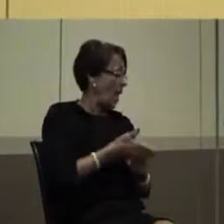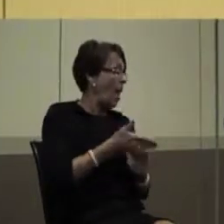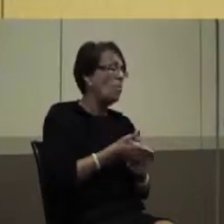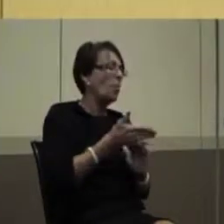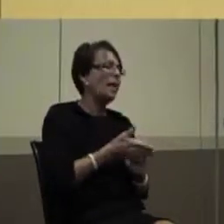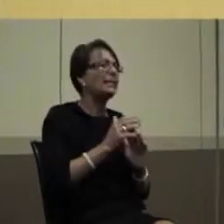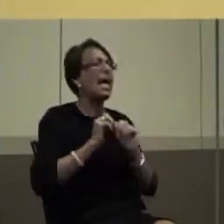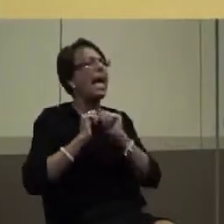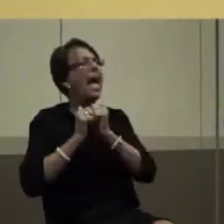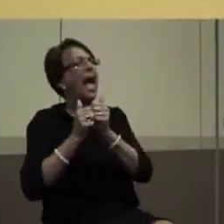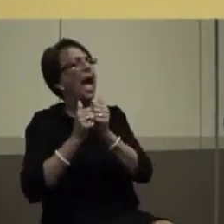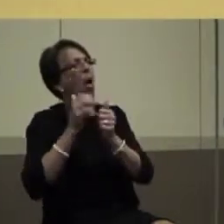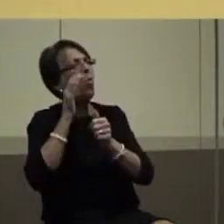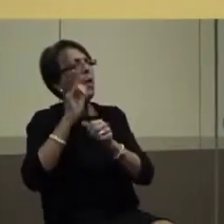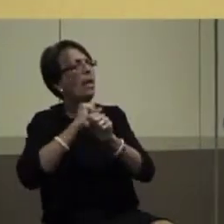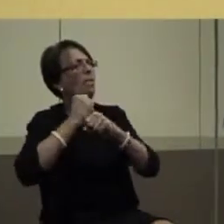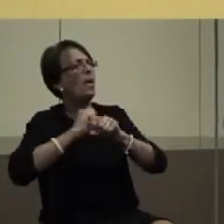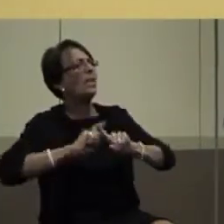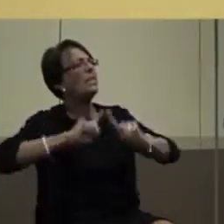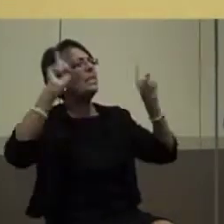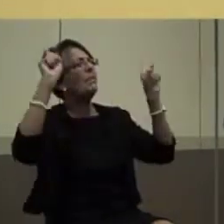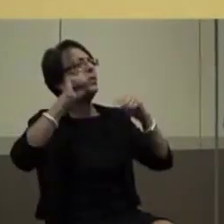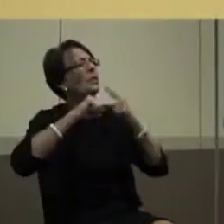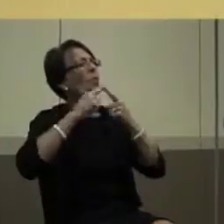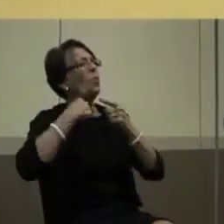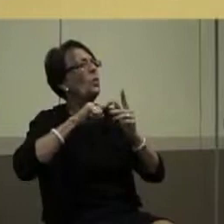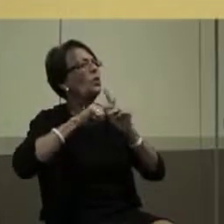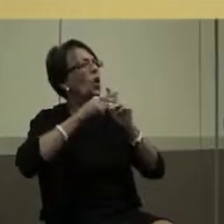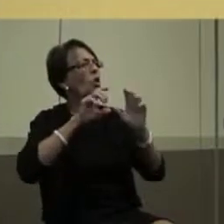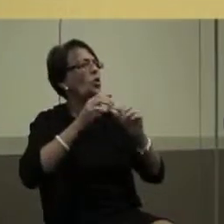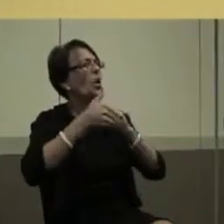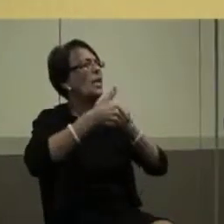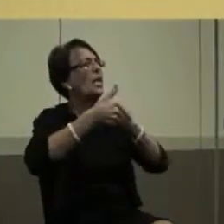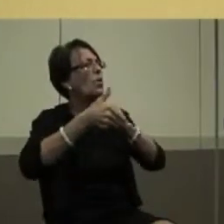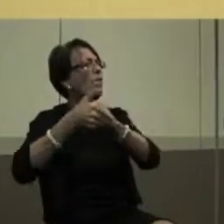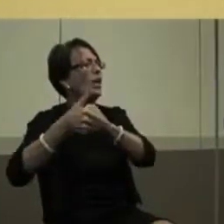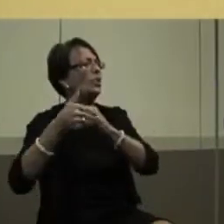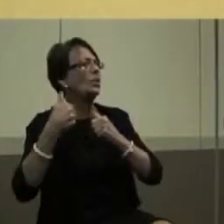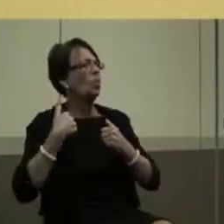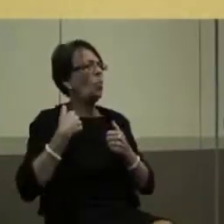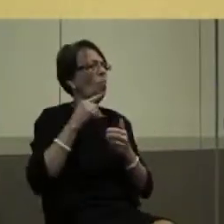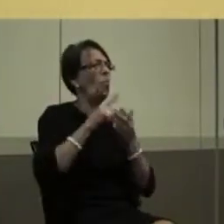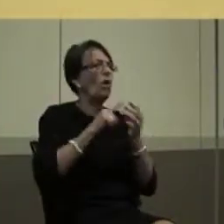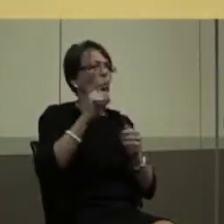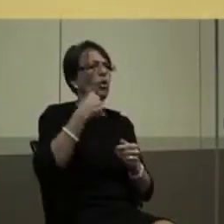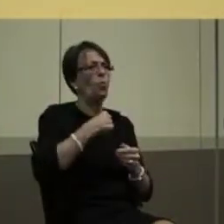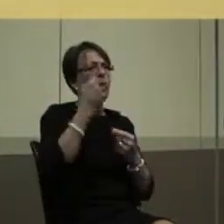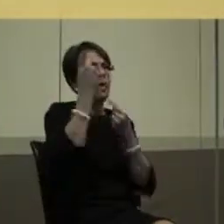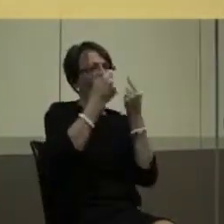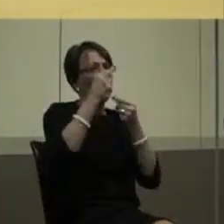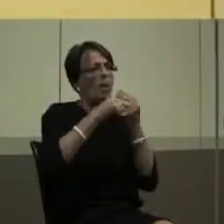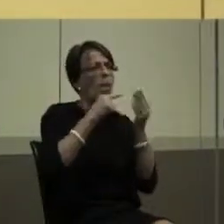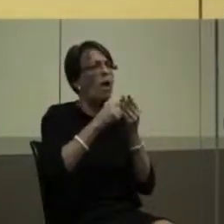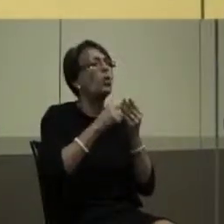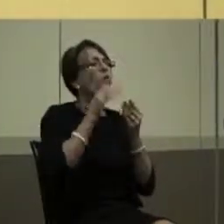is this going to make a difference when we start doing interventions? What do we need to think about so that this will work for